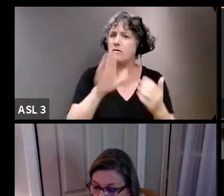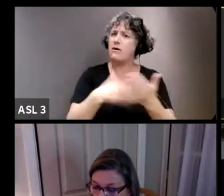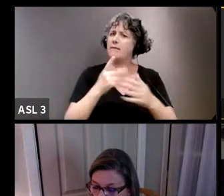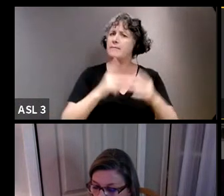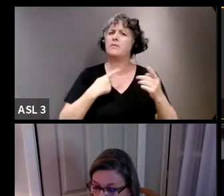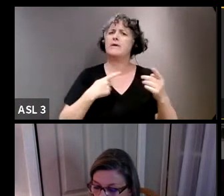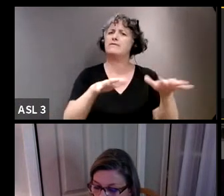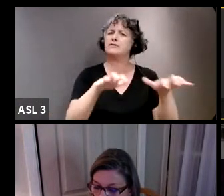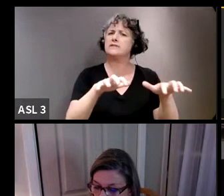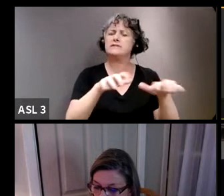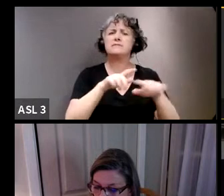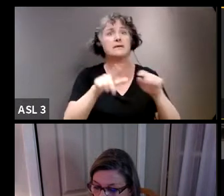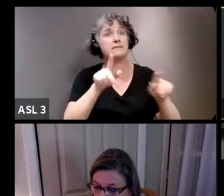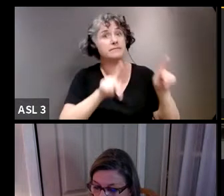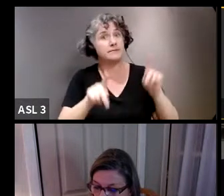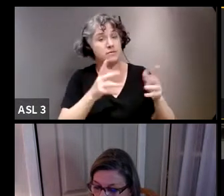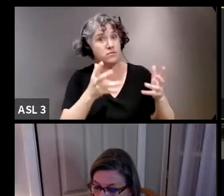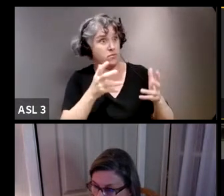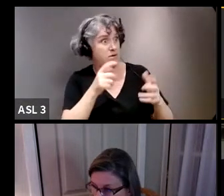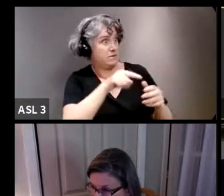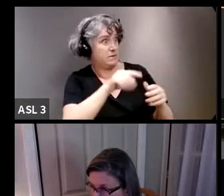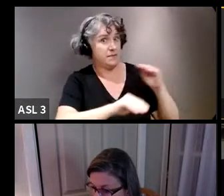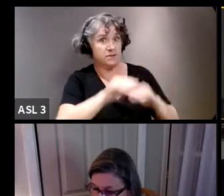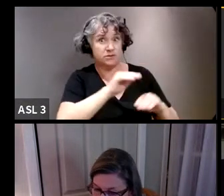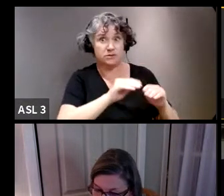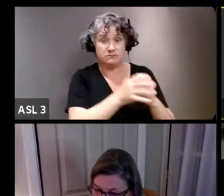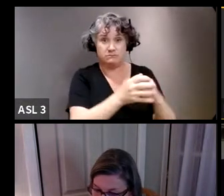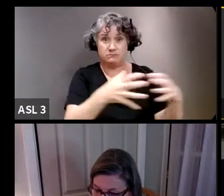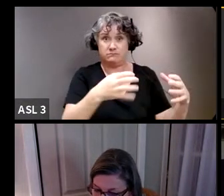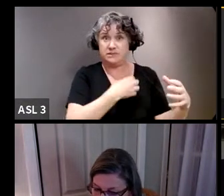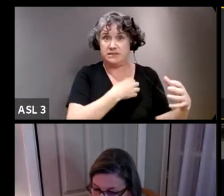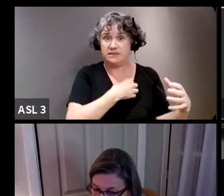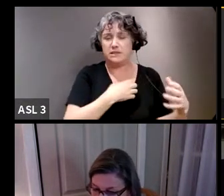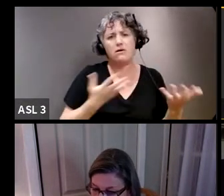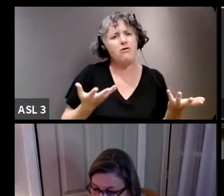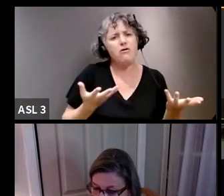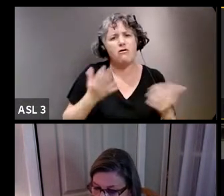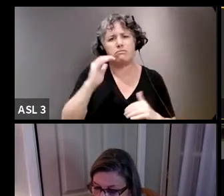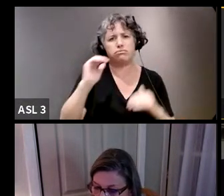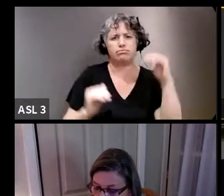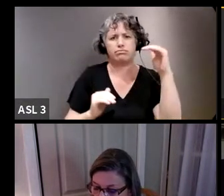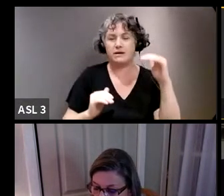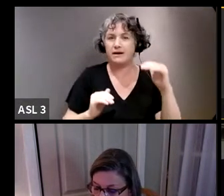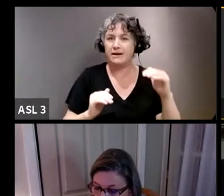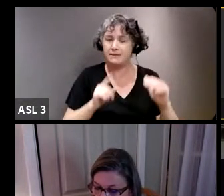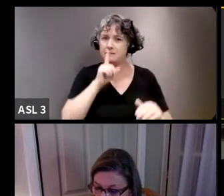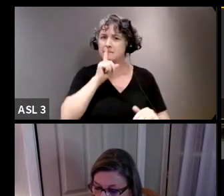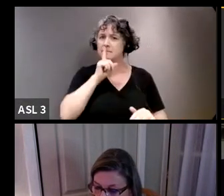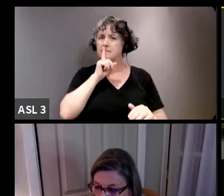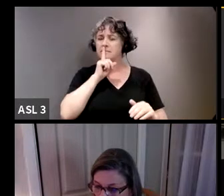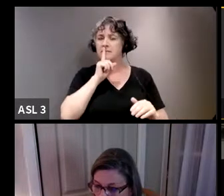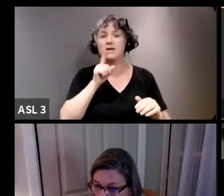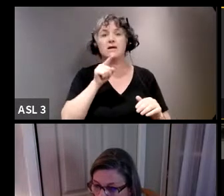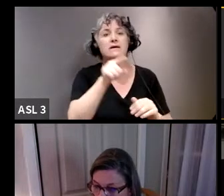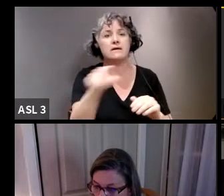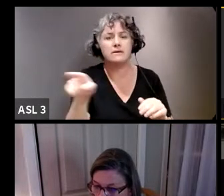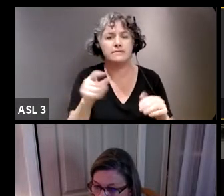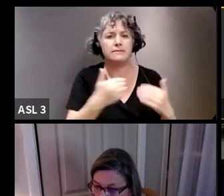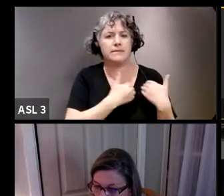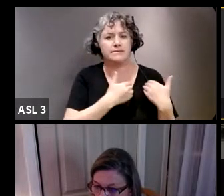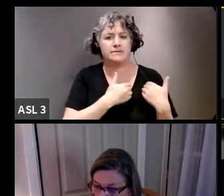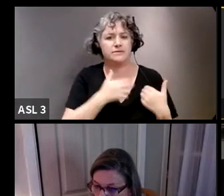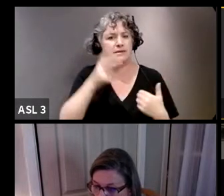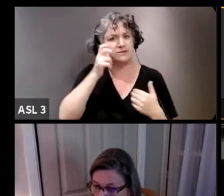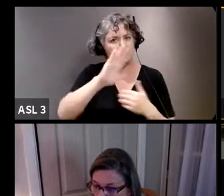that people who want police increases are valid no one said they weren't and yet you have a responsibility to listen to every member of the